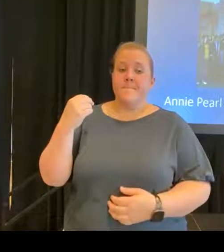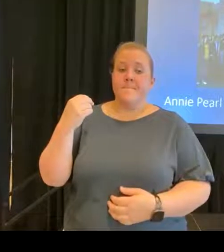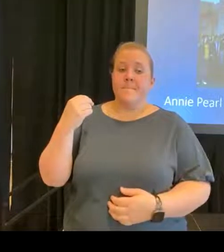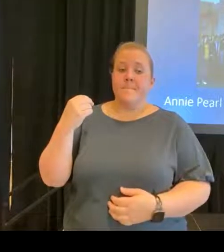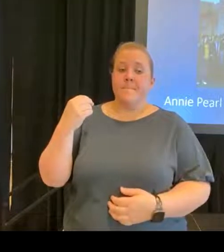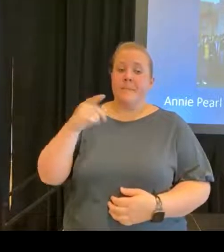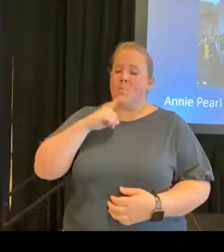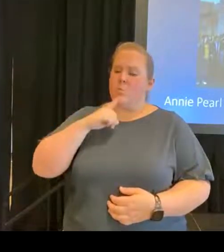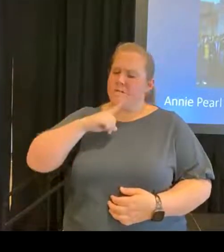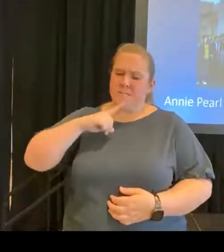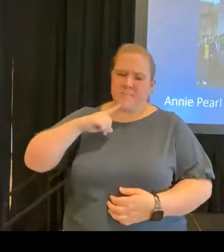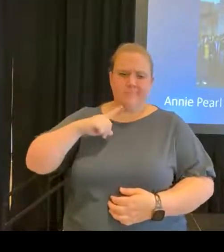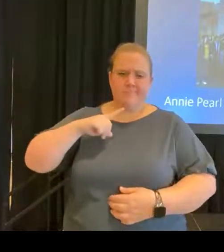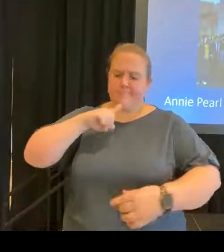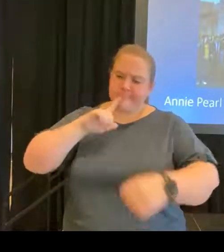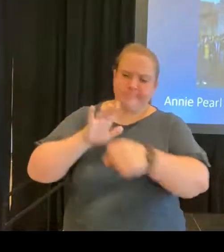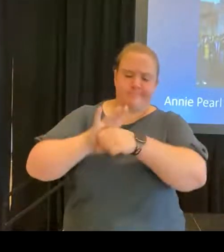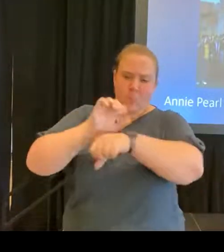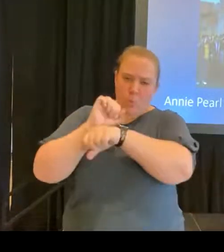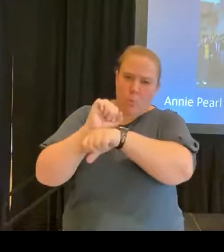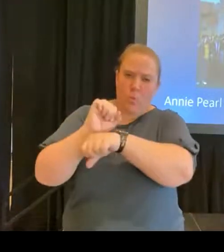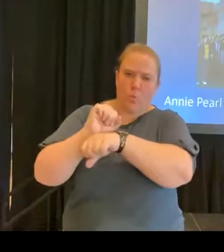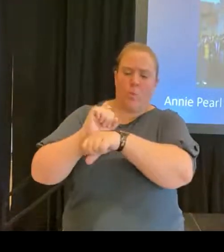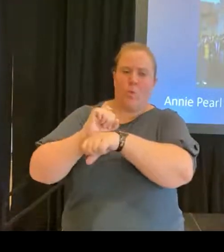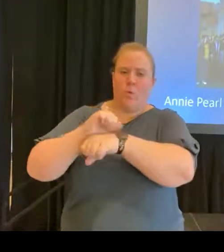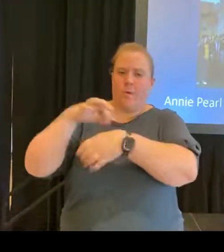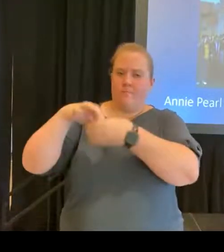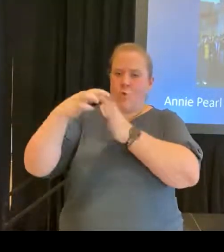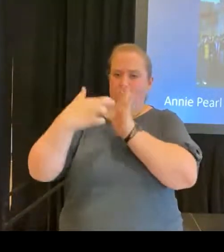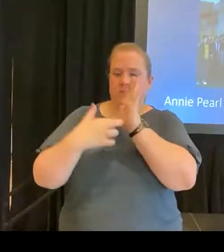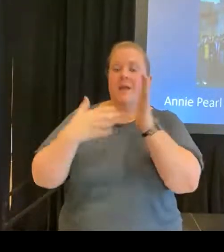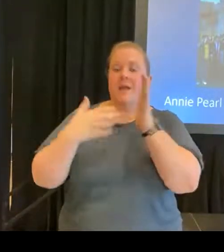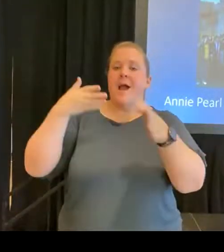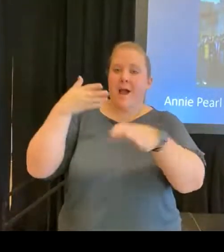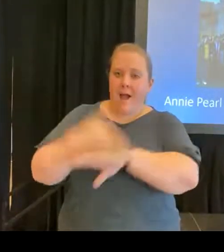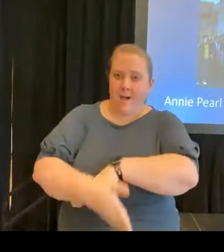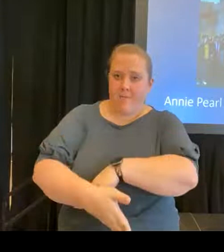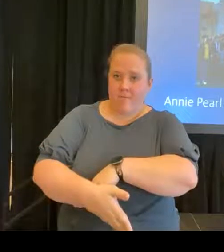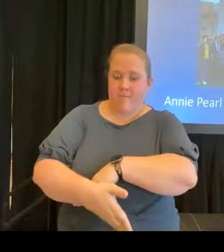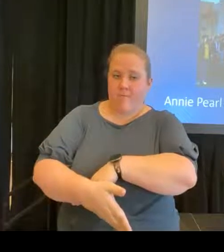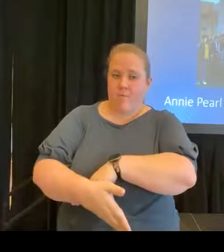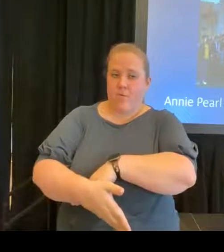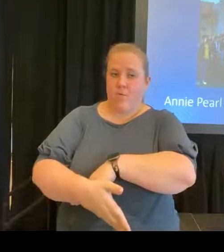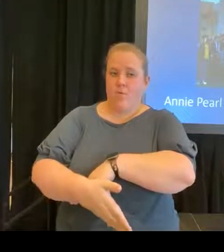diligently working on voter registration was after we got the civil, after we